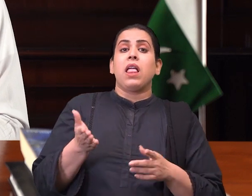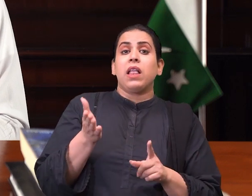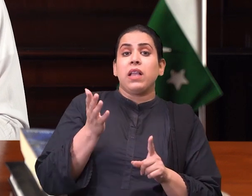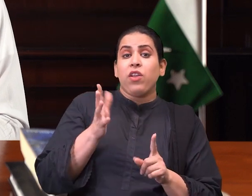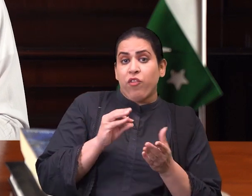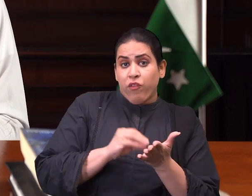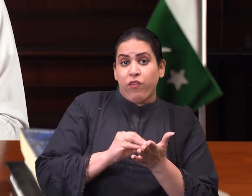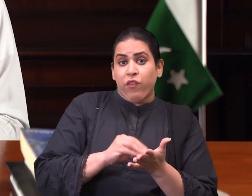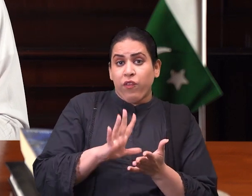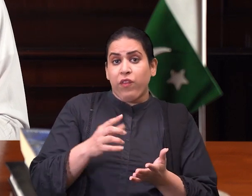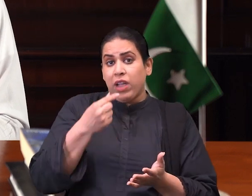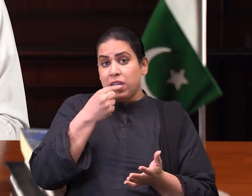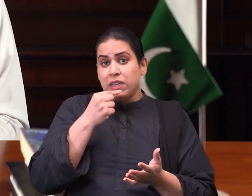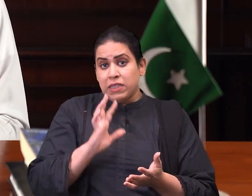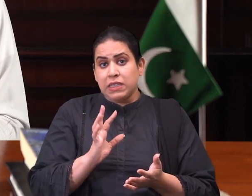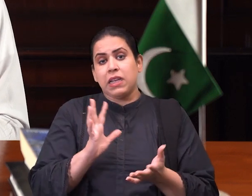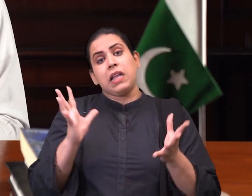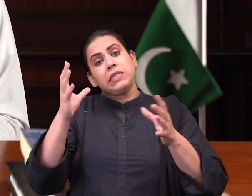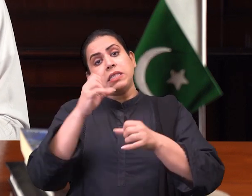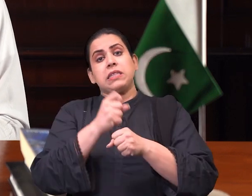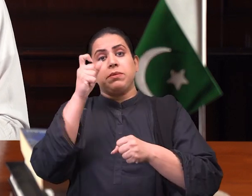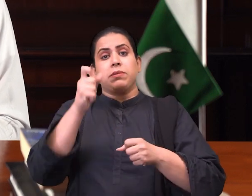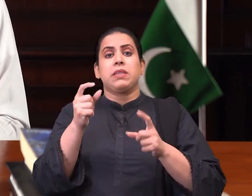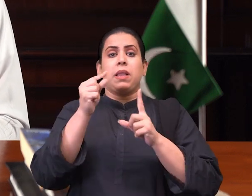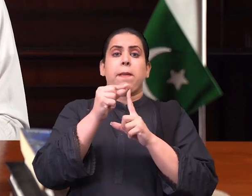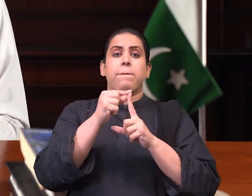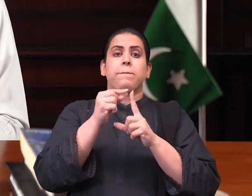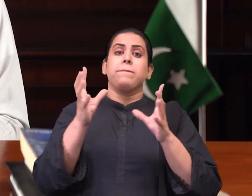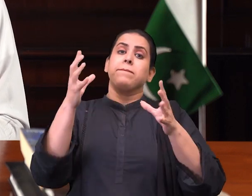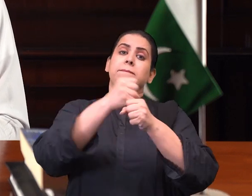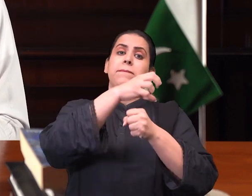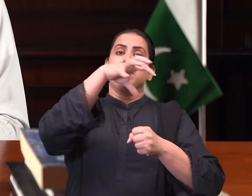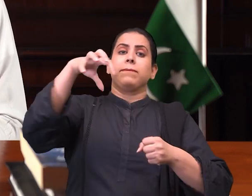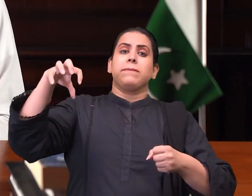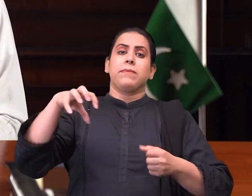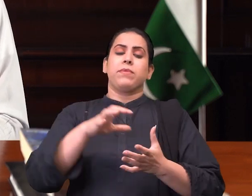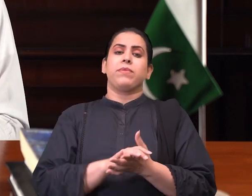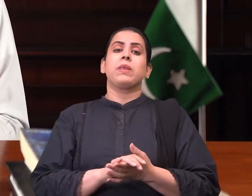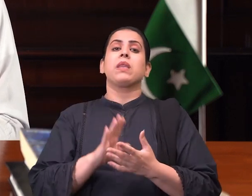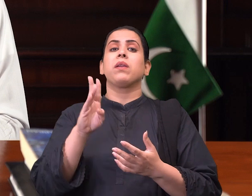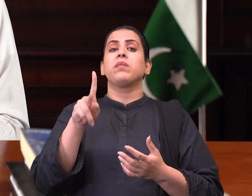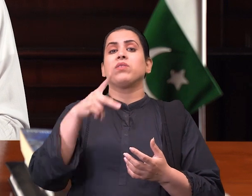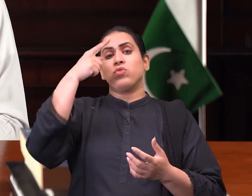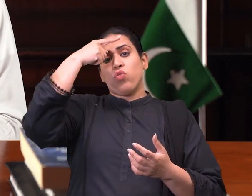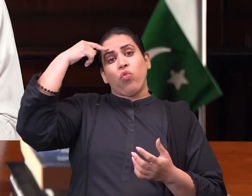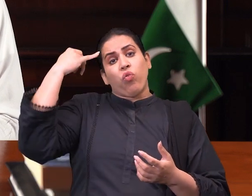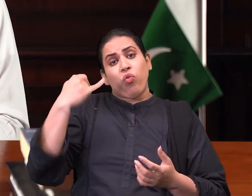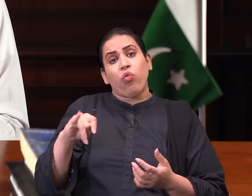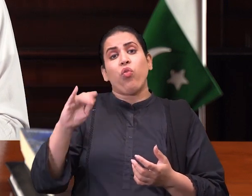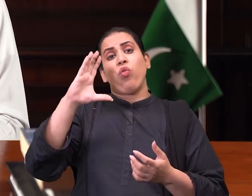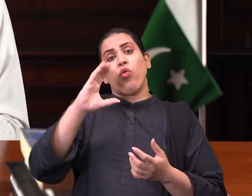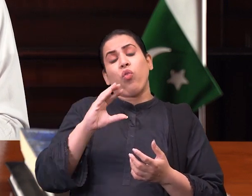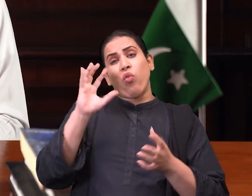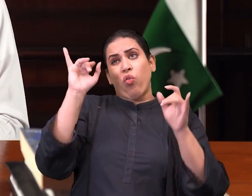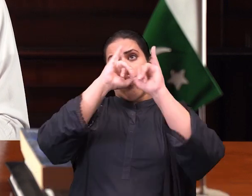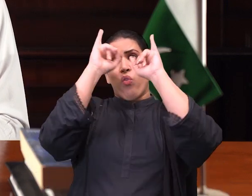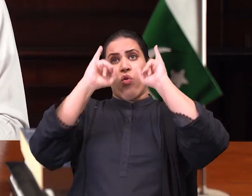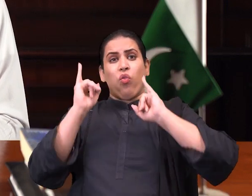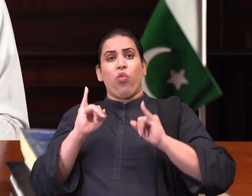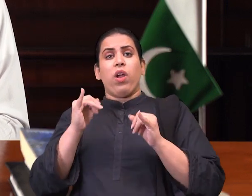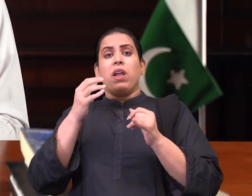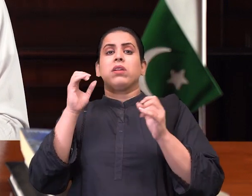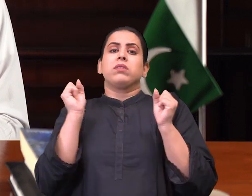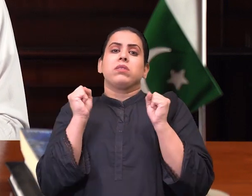that effective treatment is available to everyone in Pakistan everywhere. Because unfortunately,